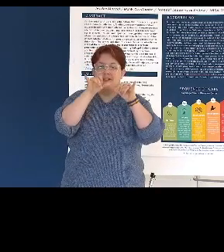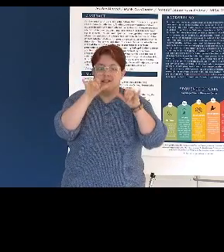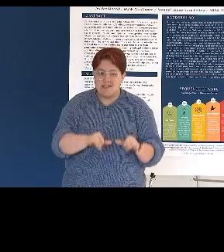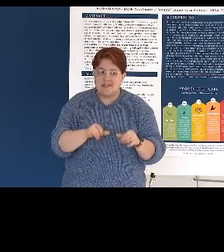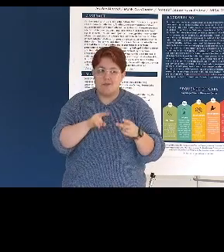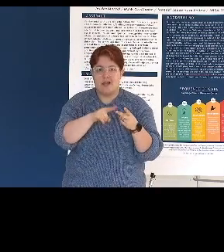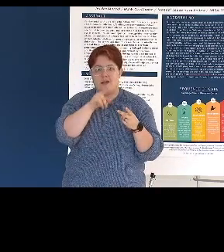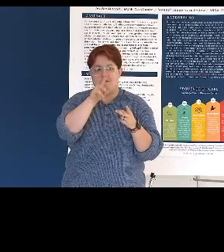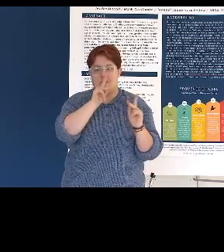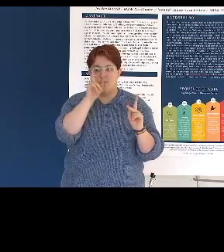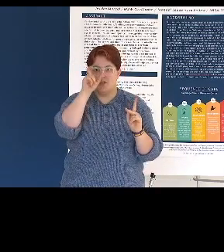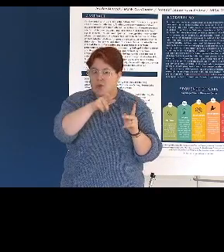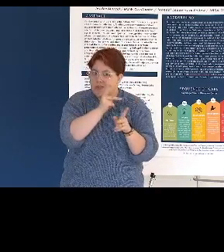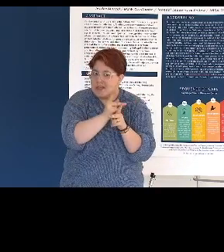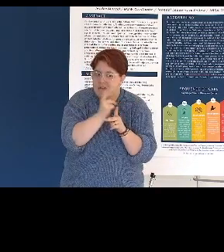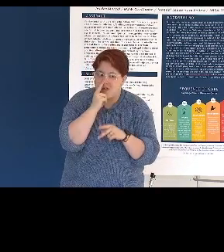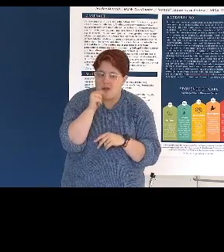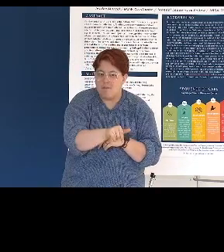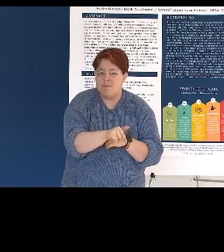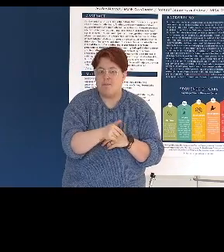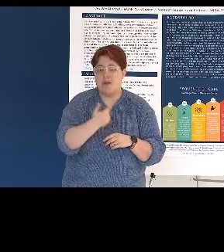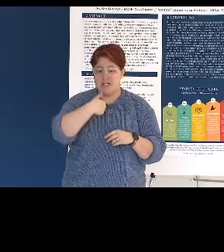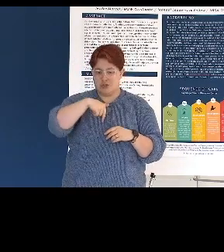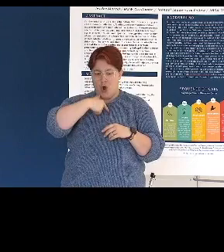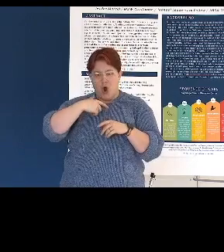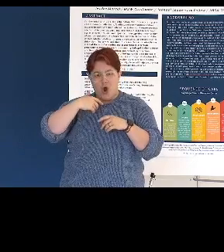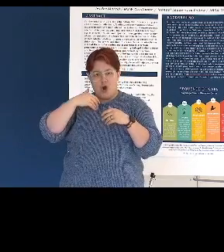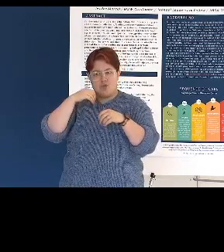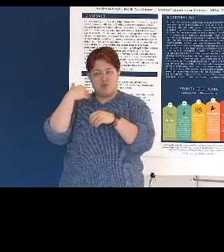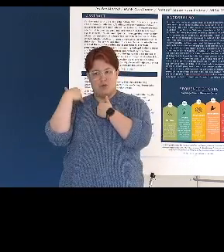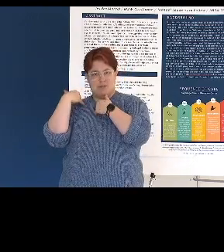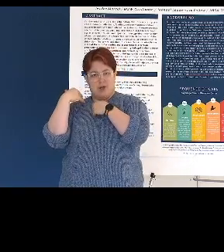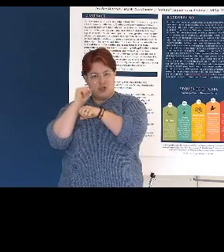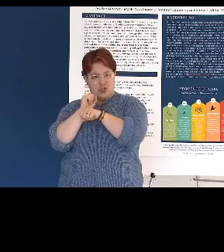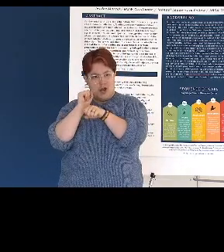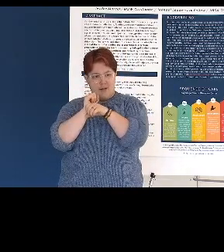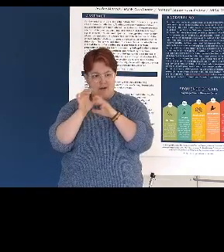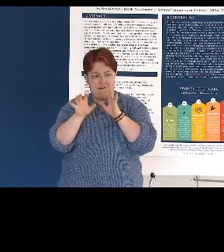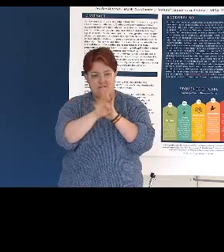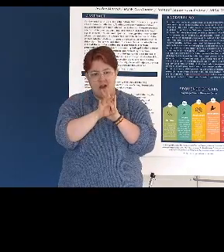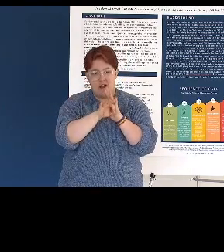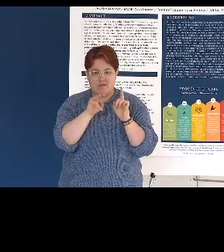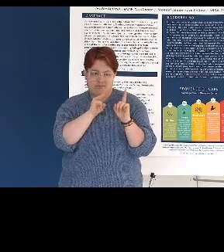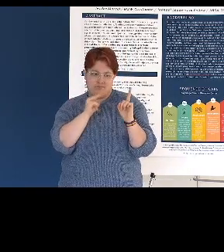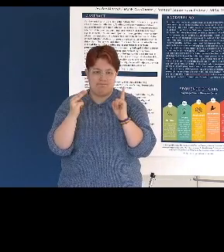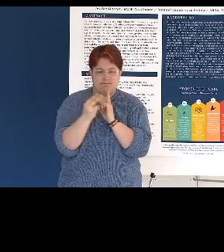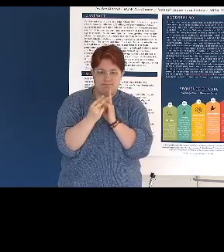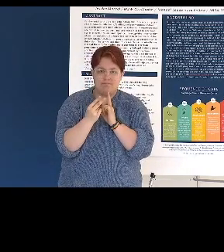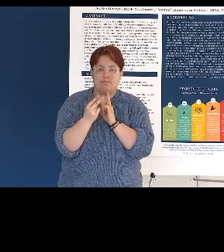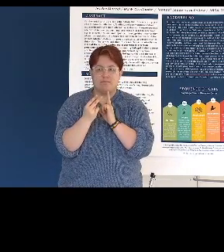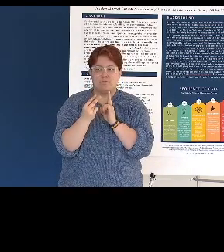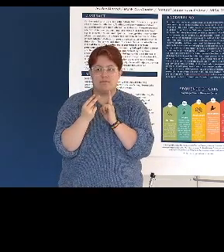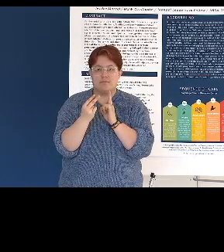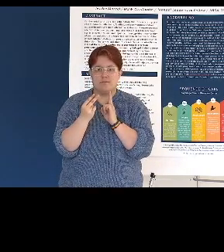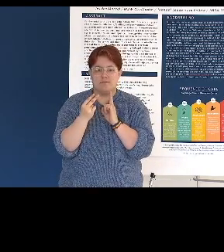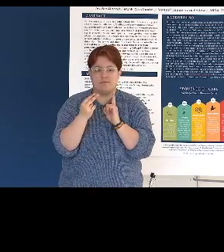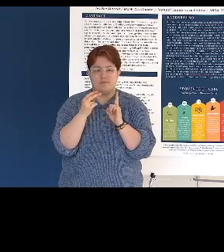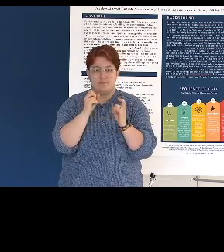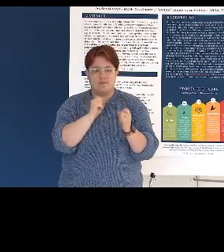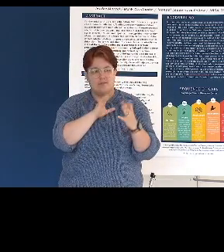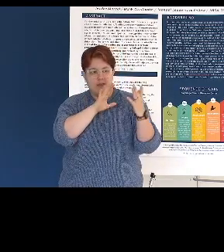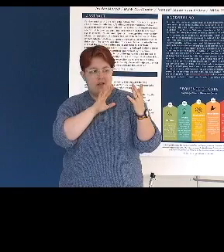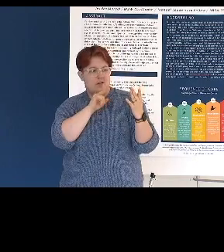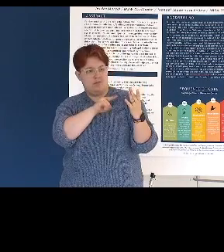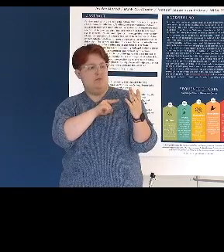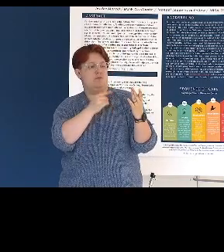them. As social workers, it is our duty to find alternatives to approaches that are antithetical to everything